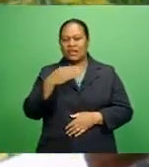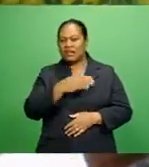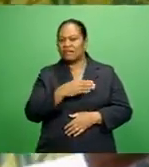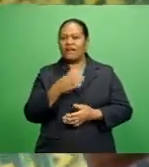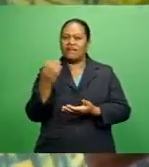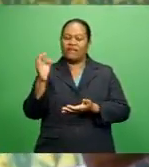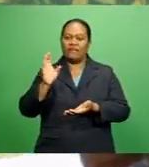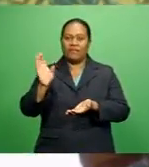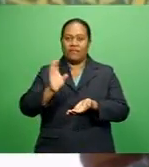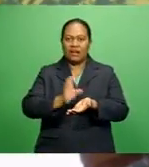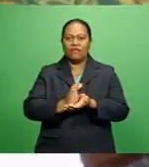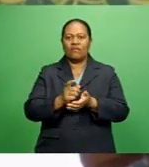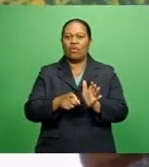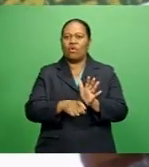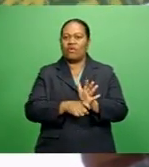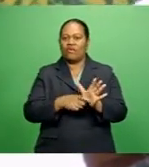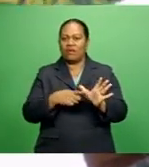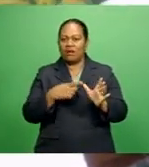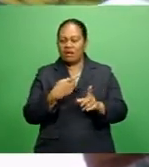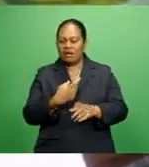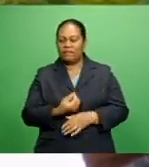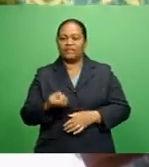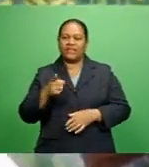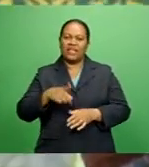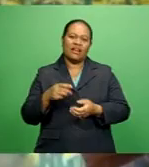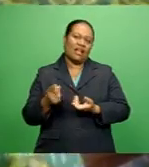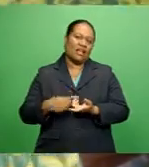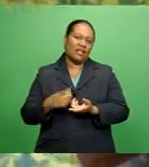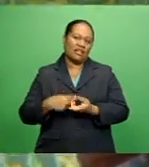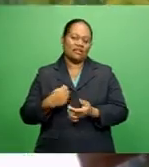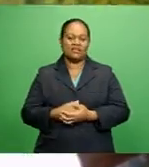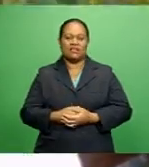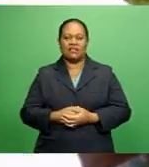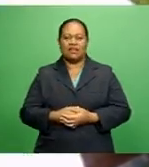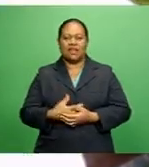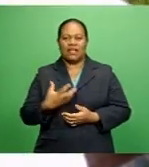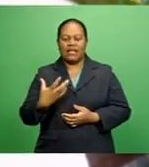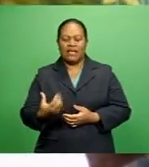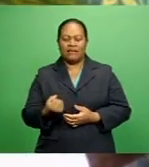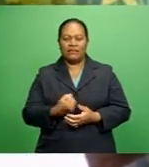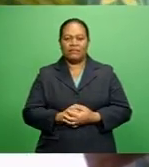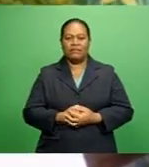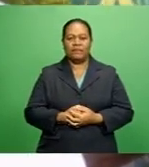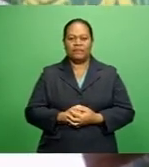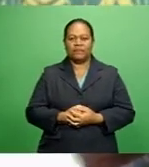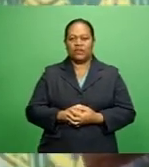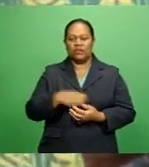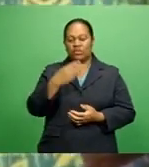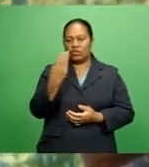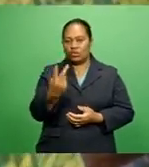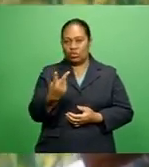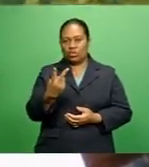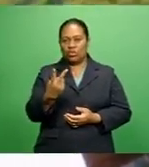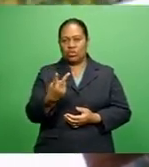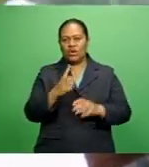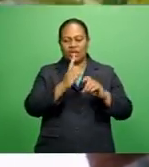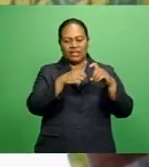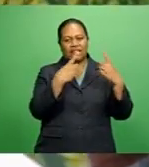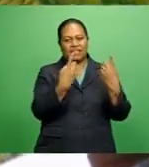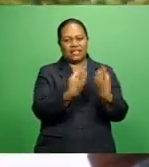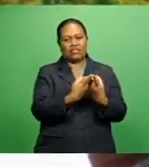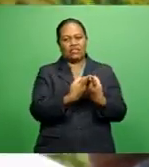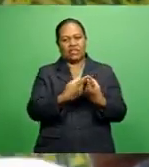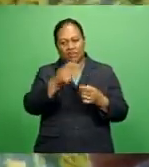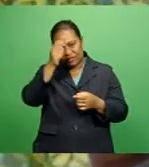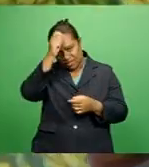for Rakiraki, and a team of 5 dedicated officials will be serving the 2 districts of Tavua and Rakiraki,